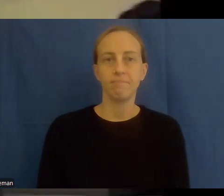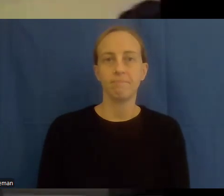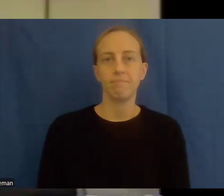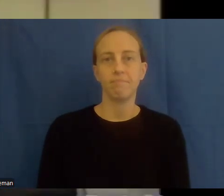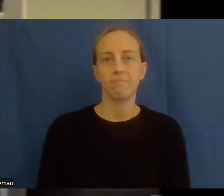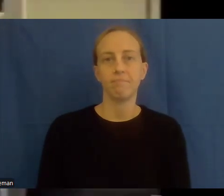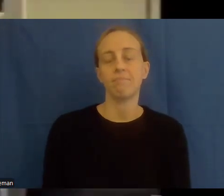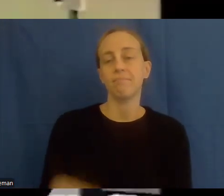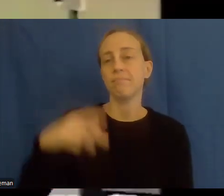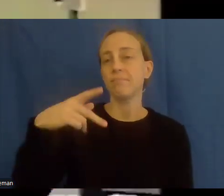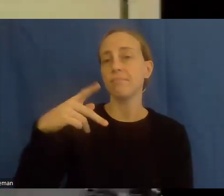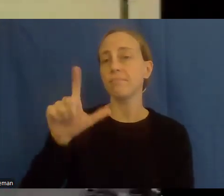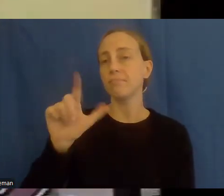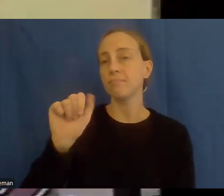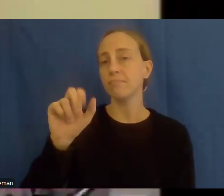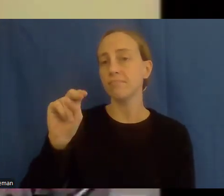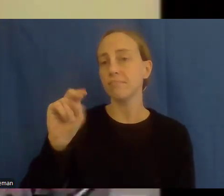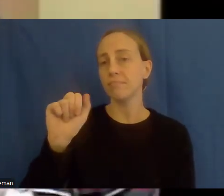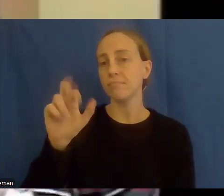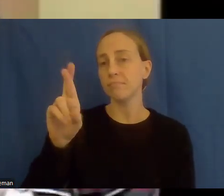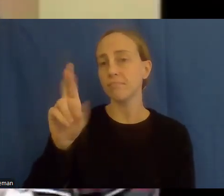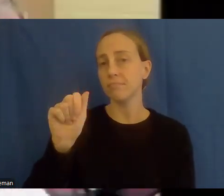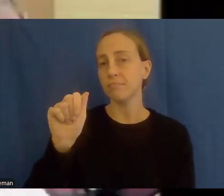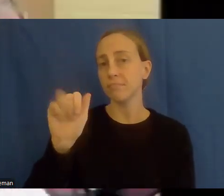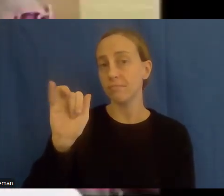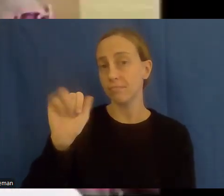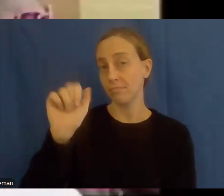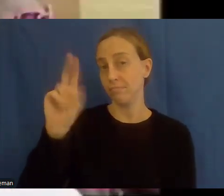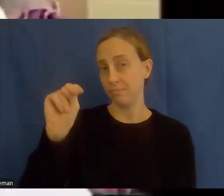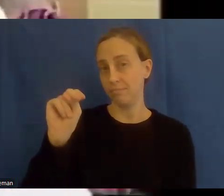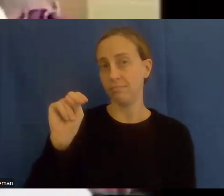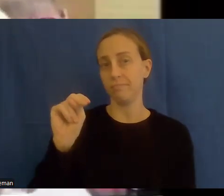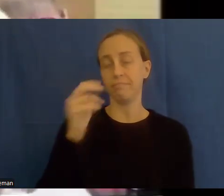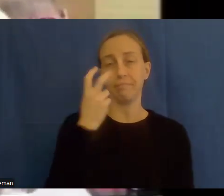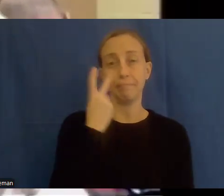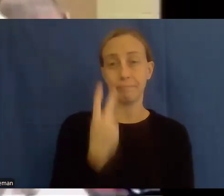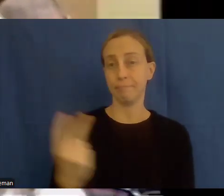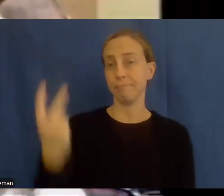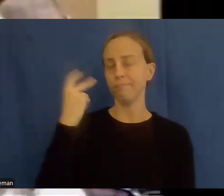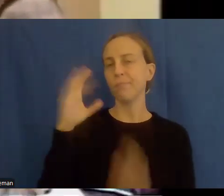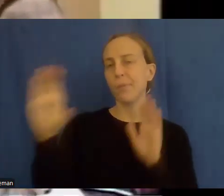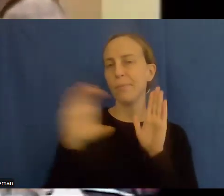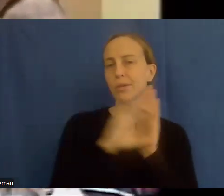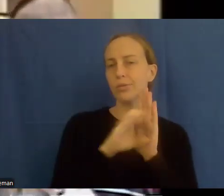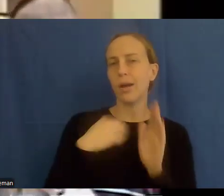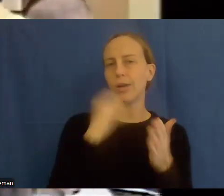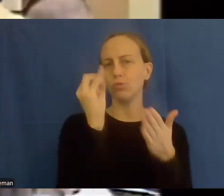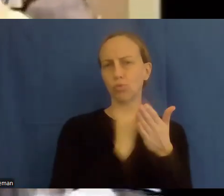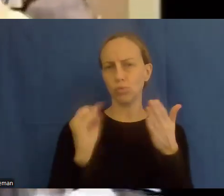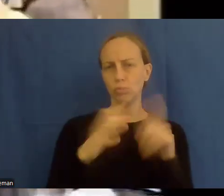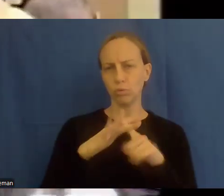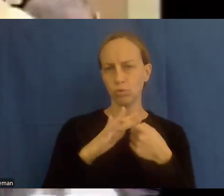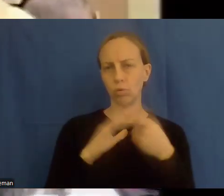had a planarian. And I want you to think back to the pictures of the planarian that I drew at the beginning. What was